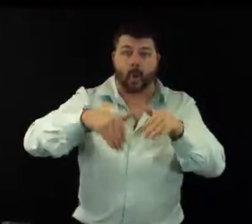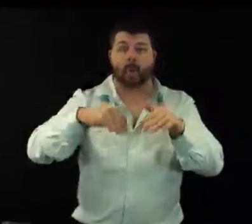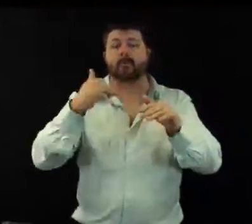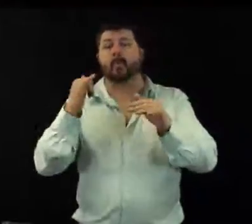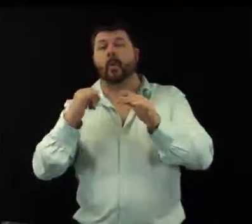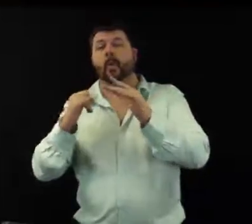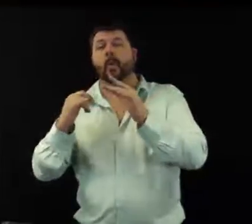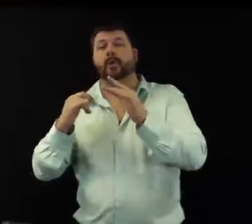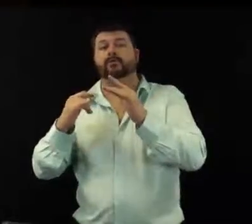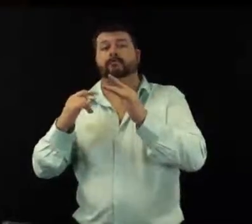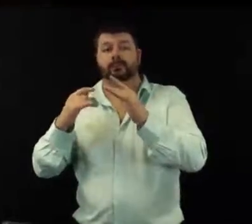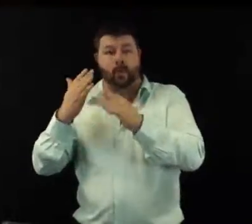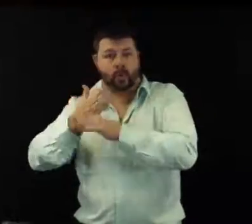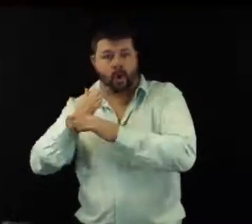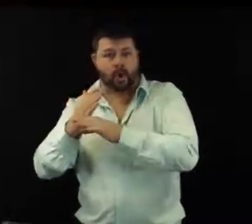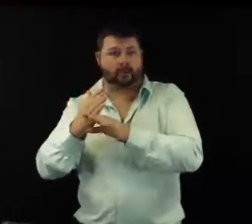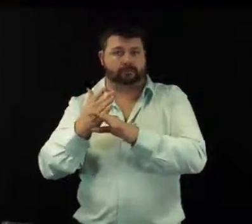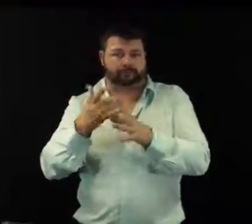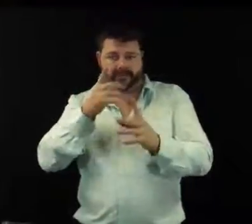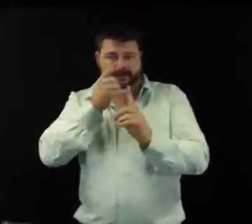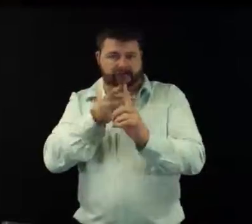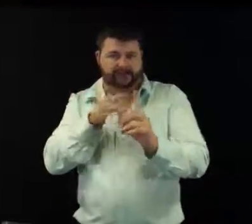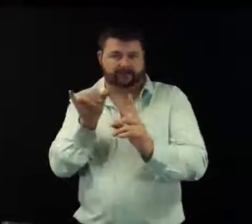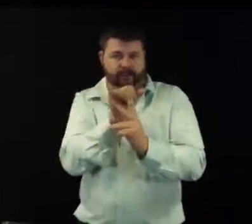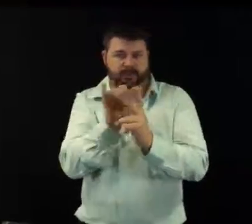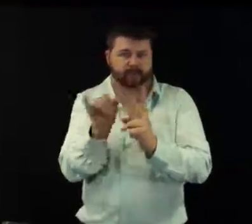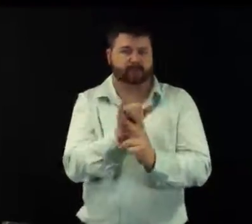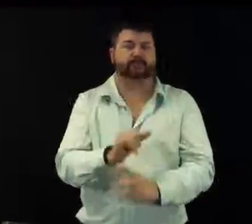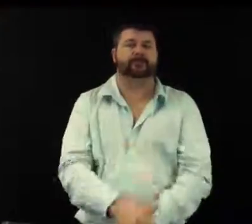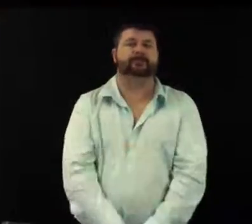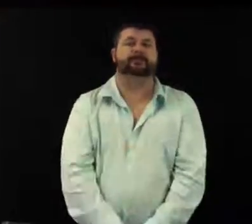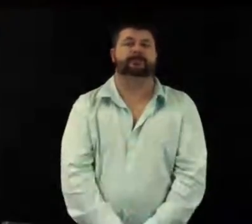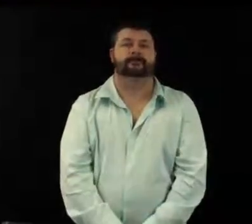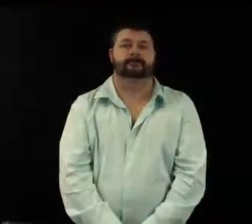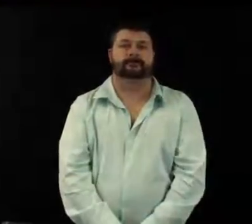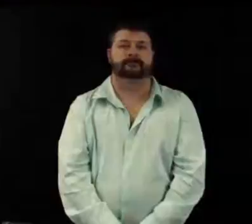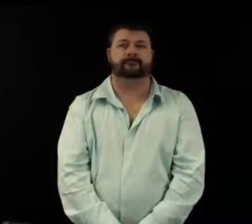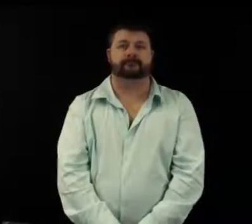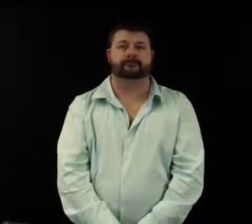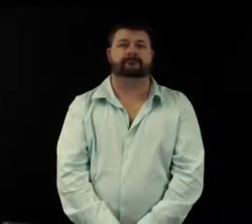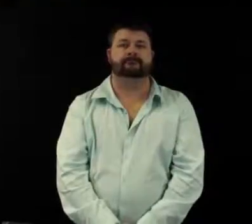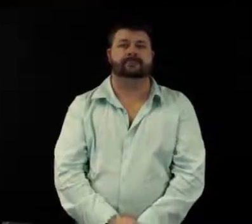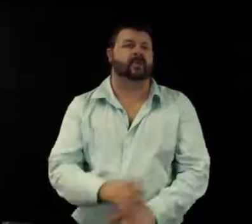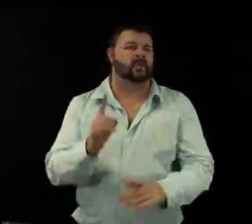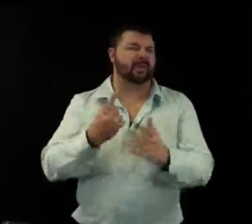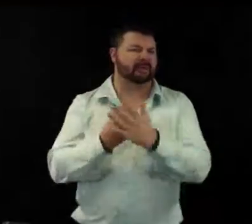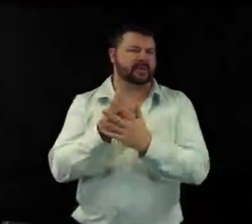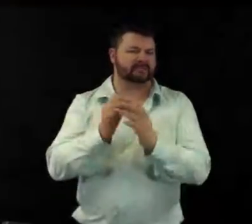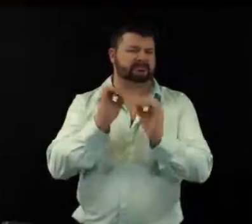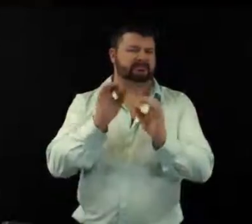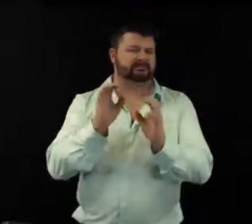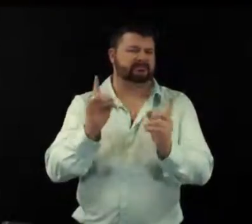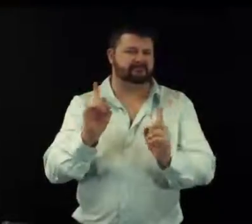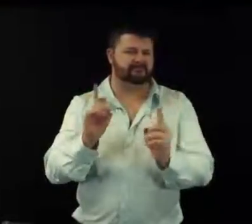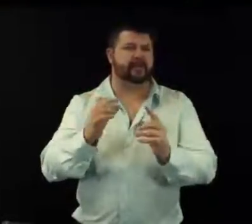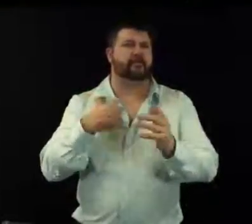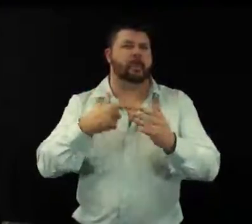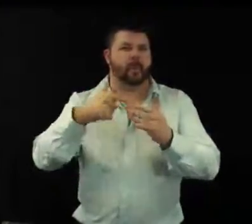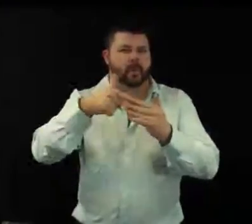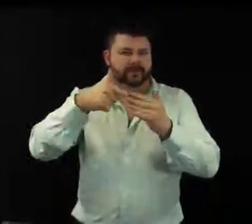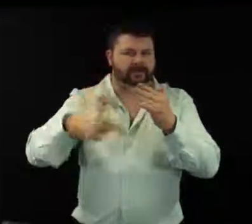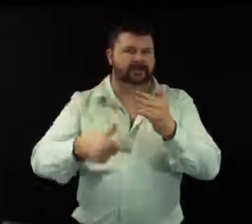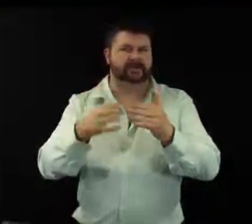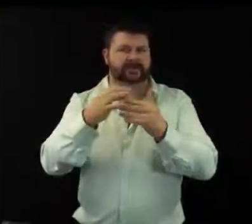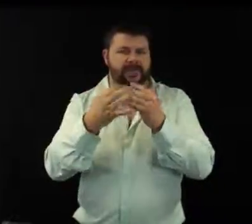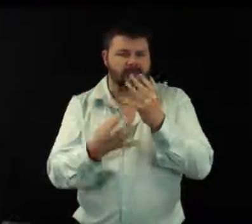You can also add some notes about this event by tapping on the Notes box and typing in the desired information. When you're happy your event information